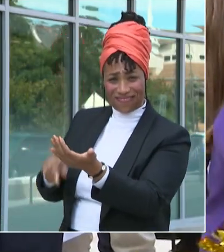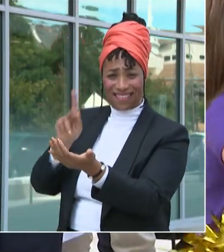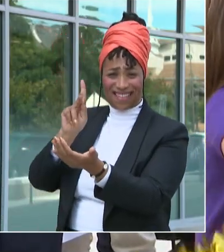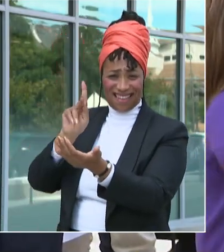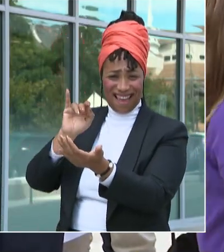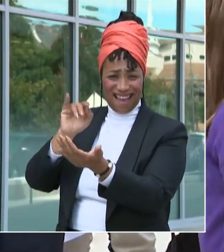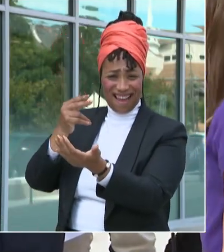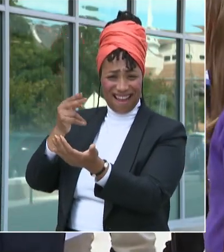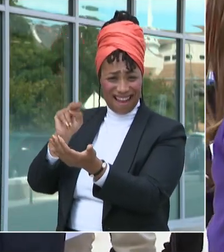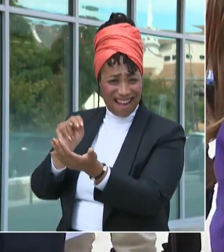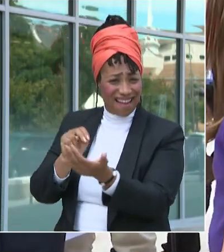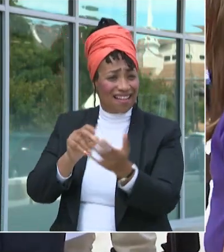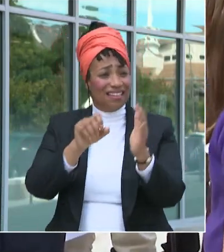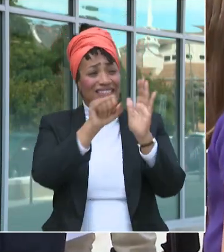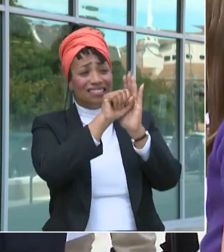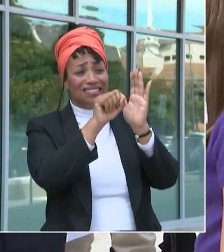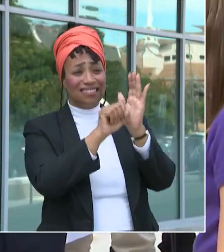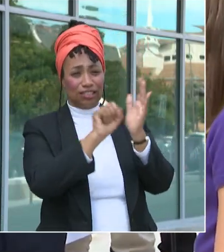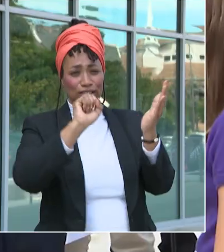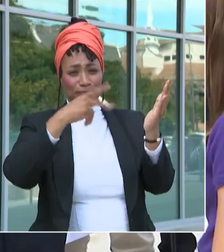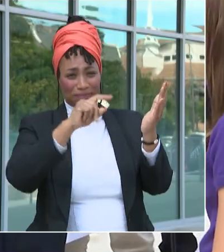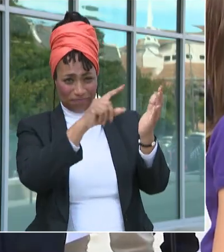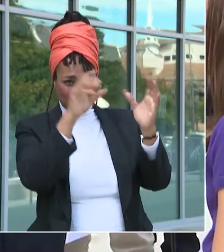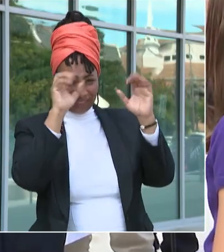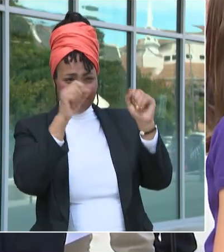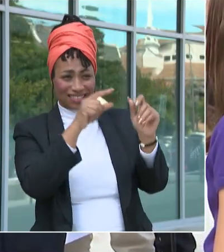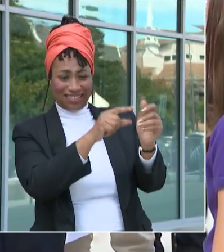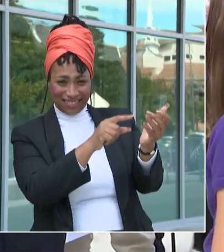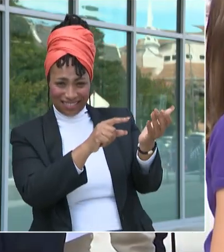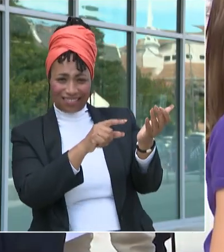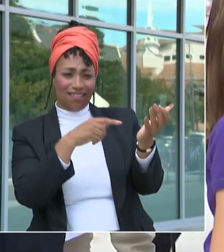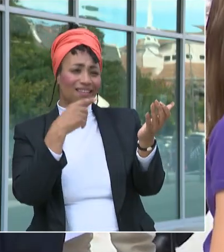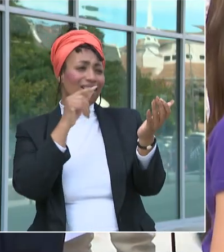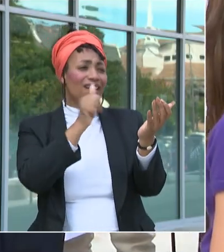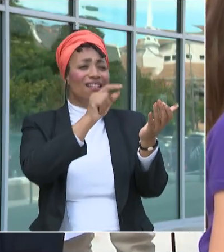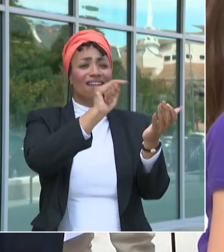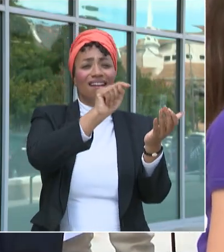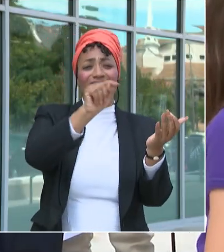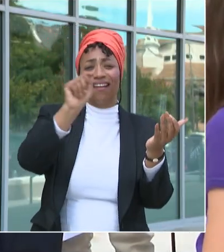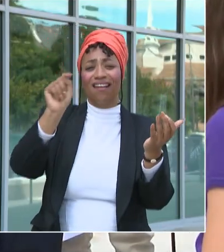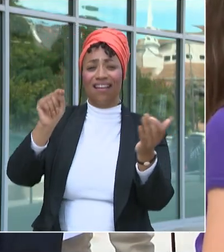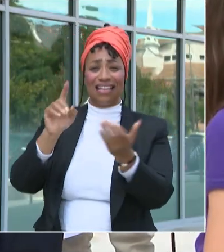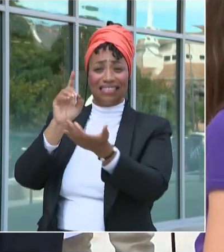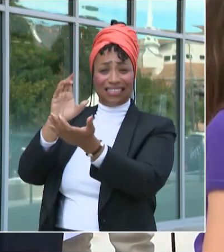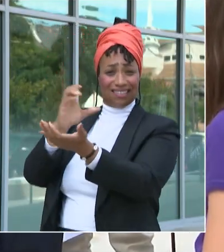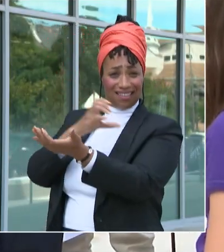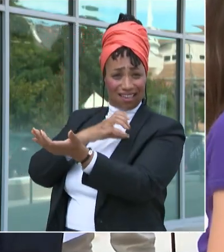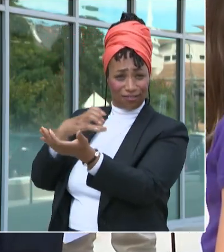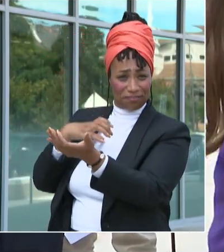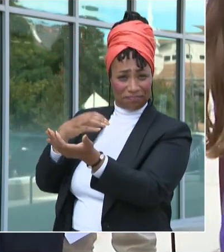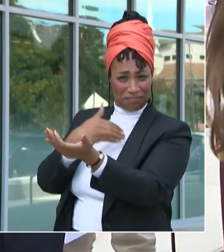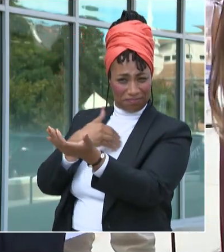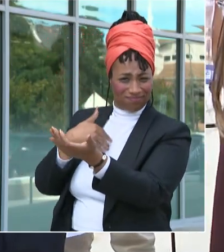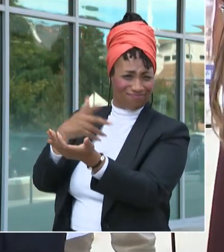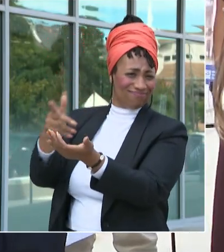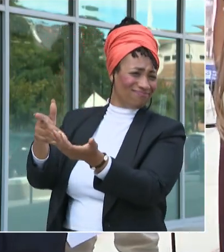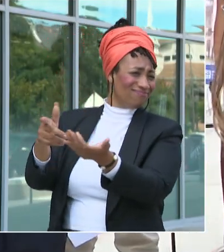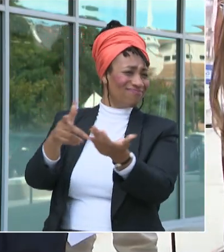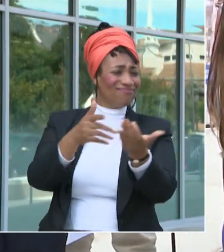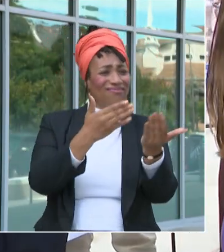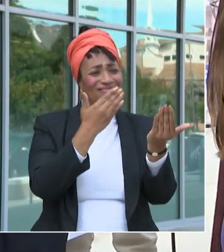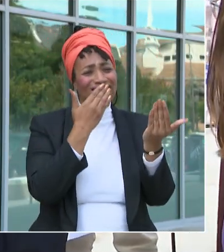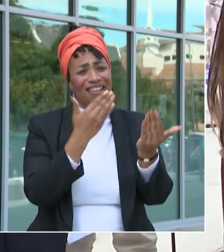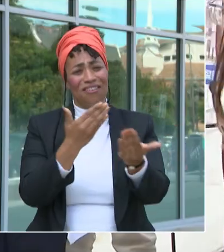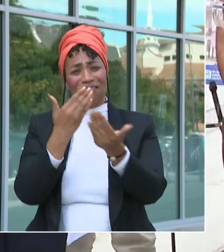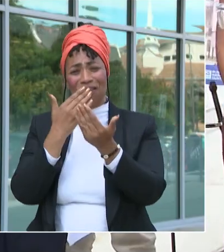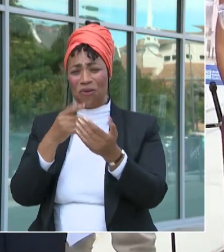council members, Councilmember Lewis George, and also Councilmember Henderson, to ensure the nation capital is a great place for our 3-year-olds and